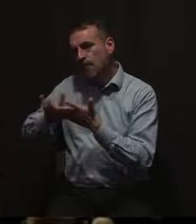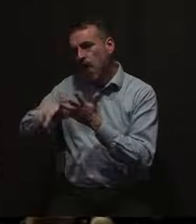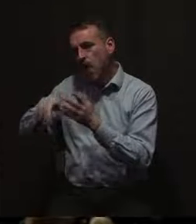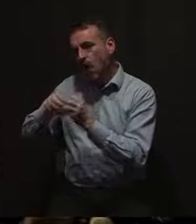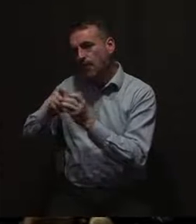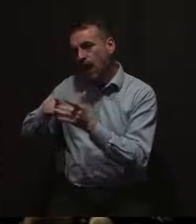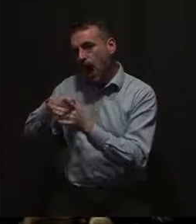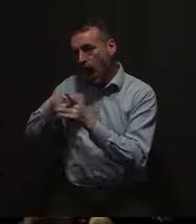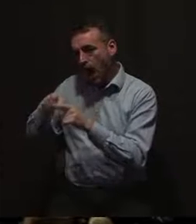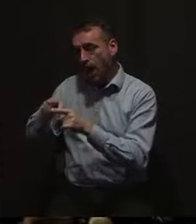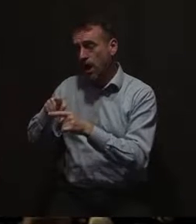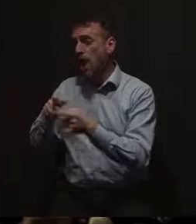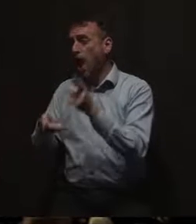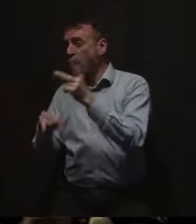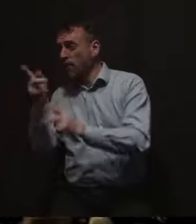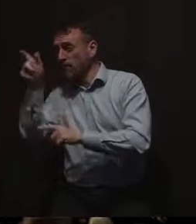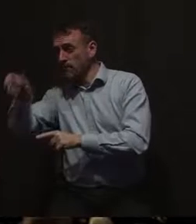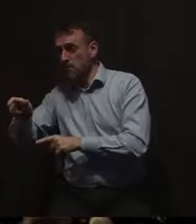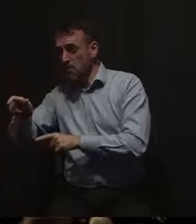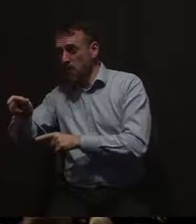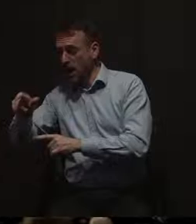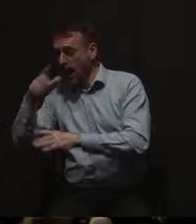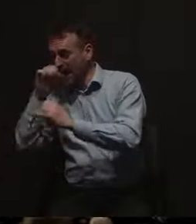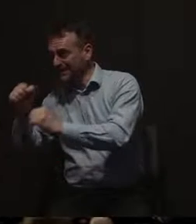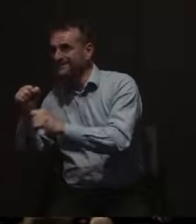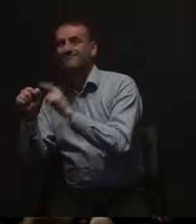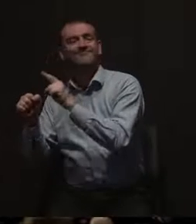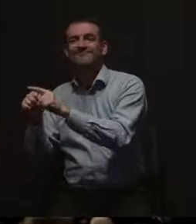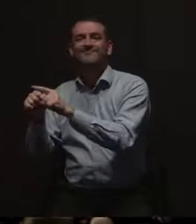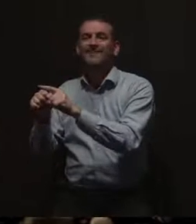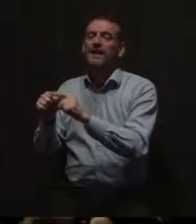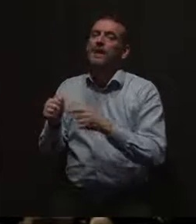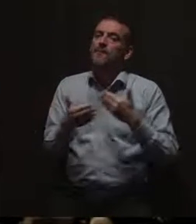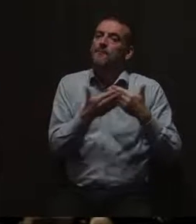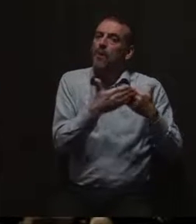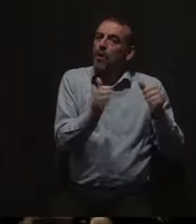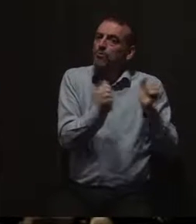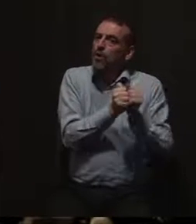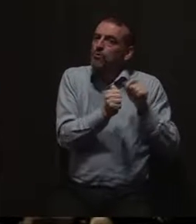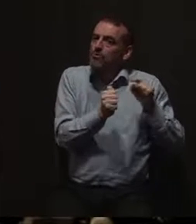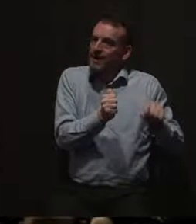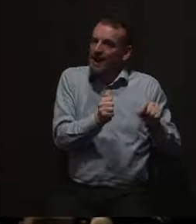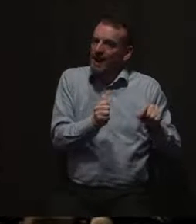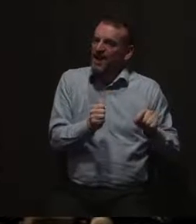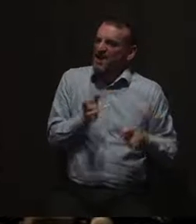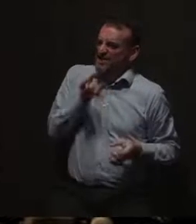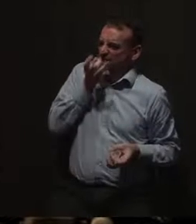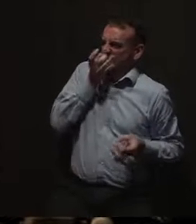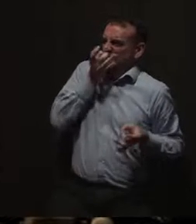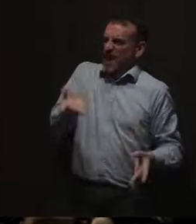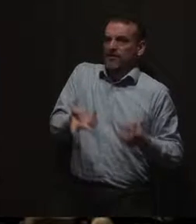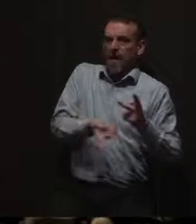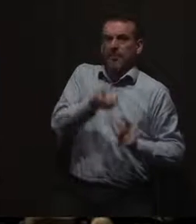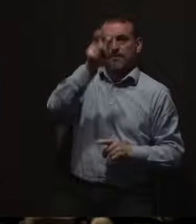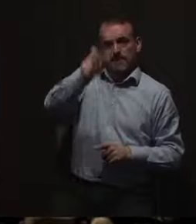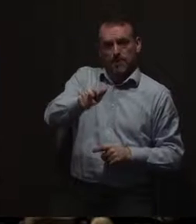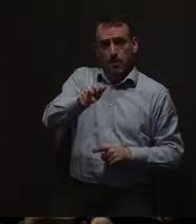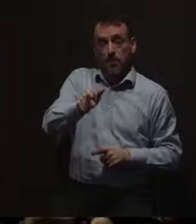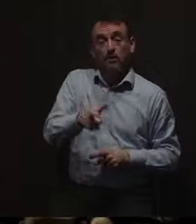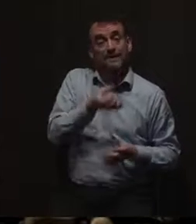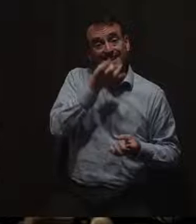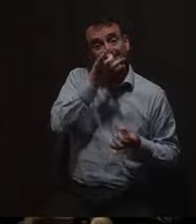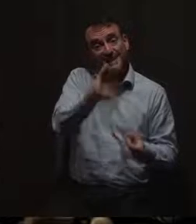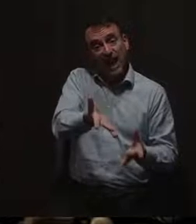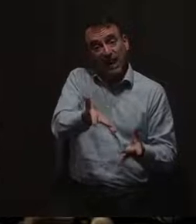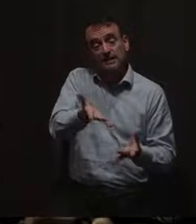should be called disgust of the other, because disgust seems to come before fear. So, for example, there was an experiment